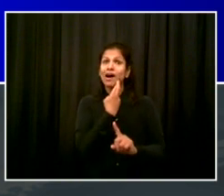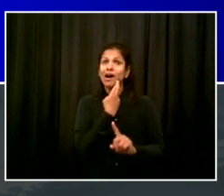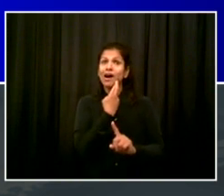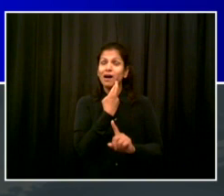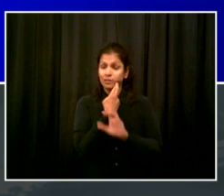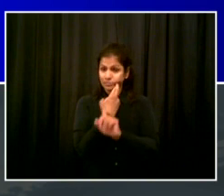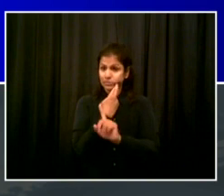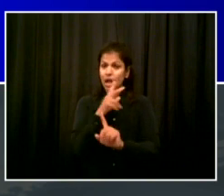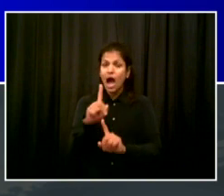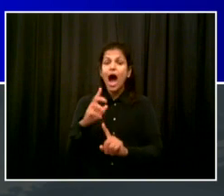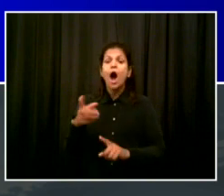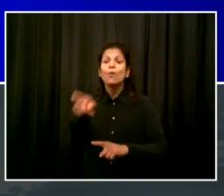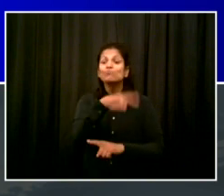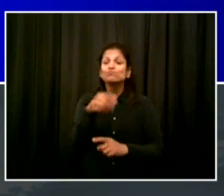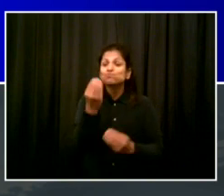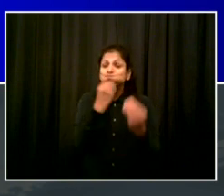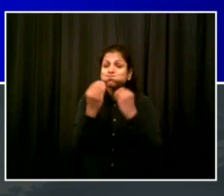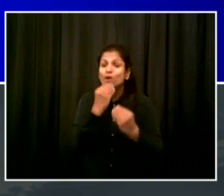and we've seen that around the country.